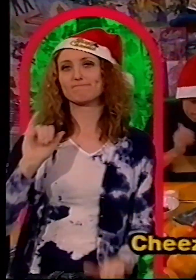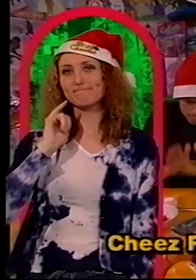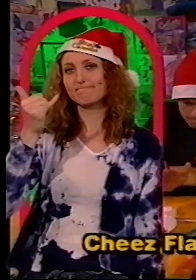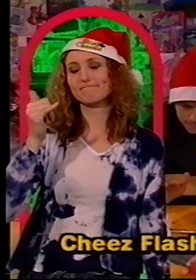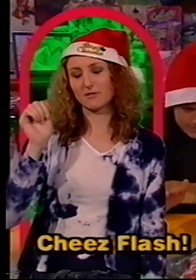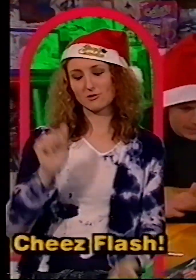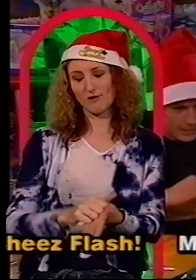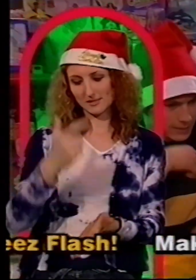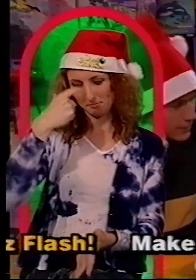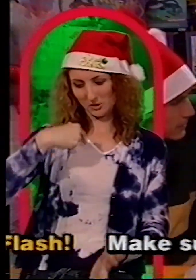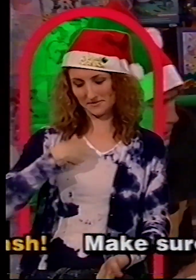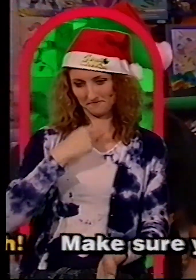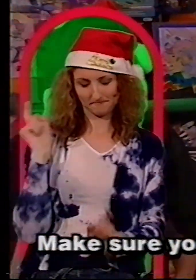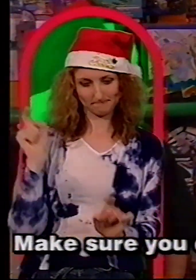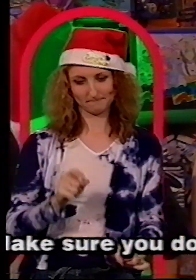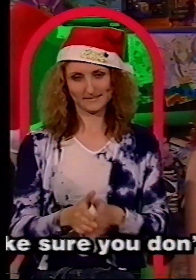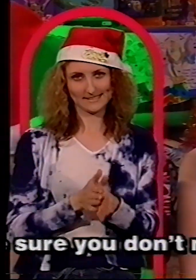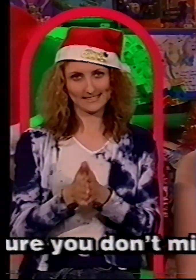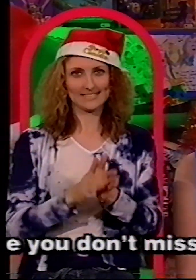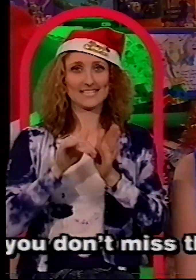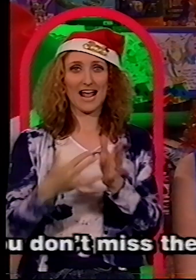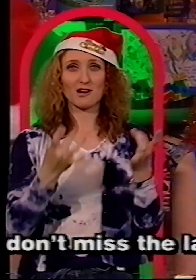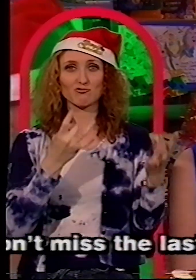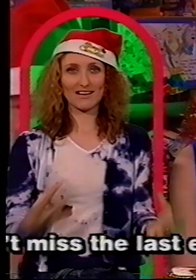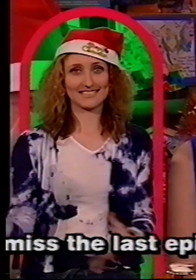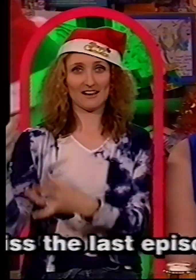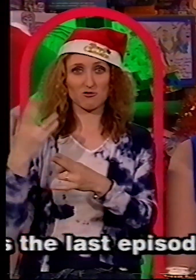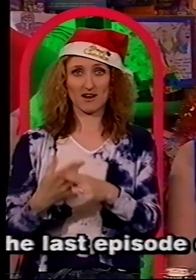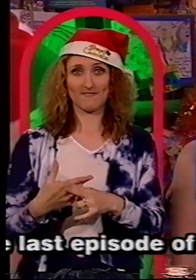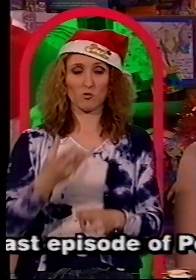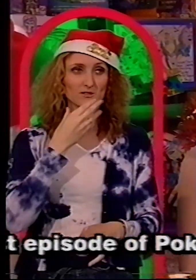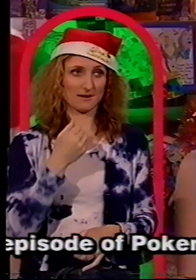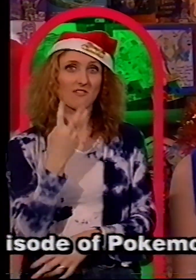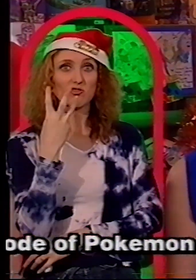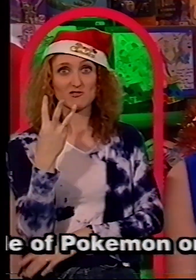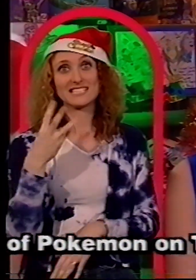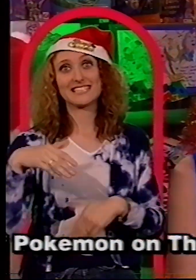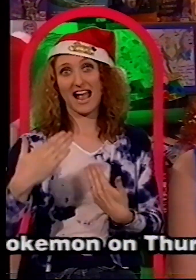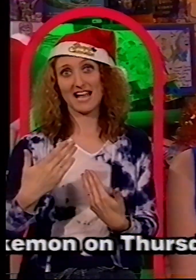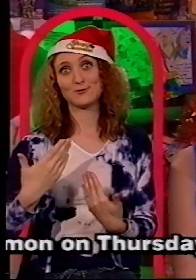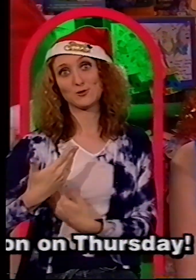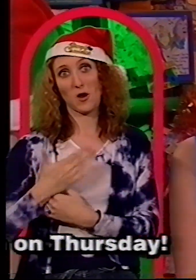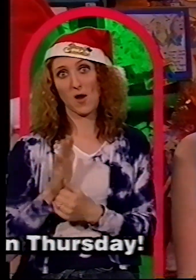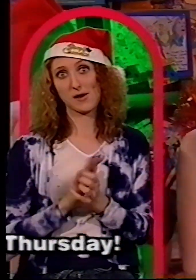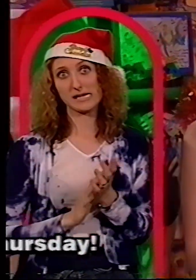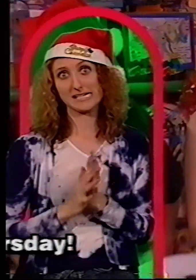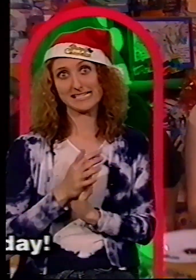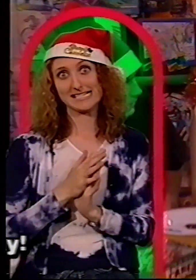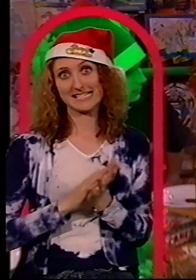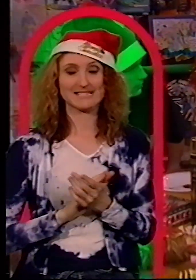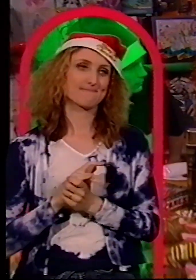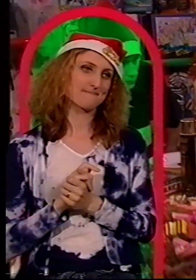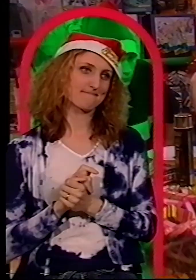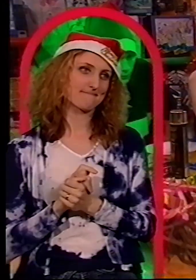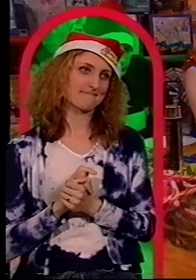right. Okay, now, what we have to do is get ready for Christmas. We've got 3 days. We do. Okay, so the first thing is we've